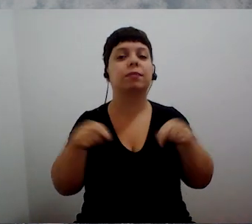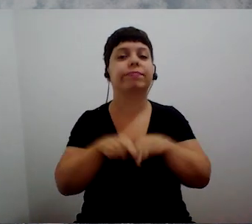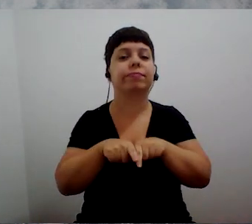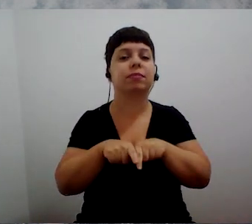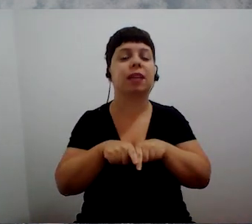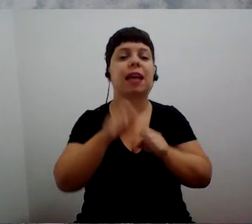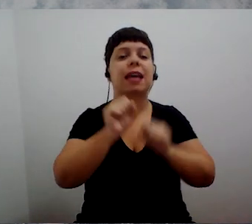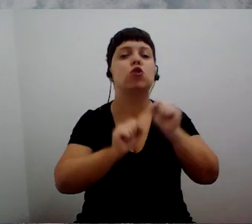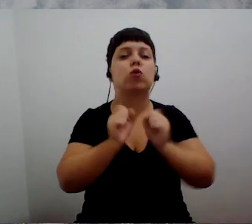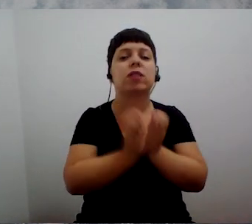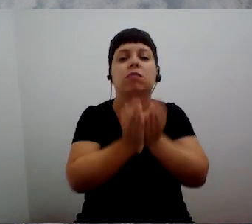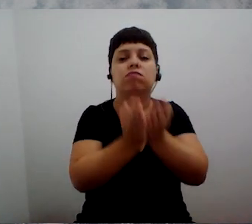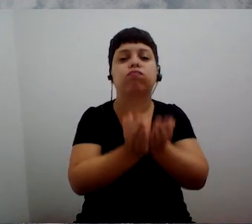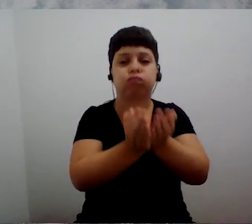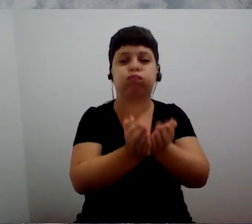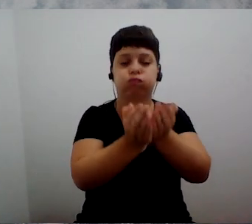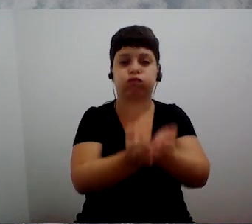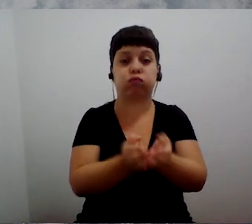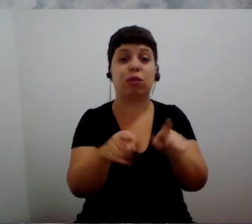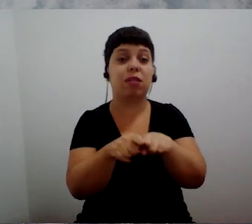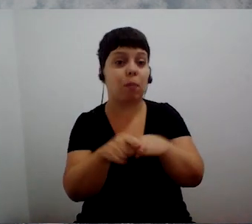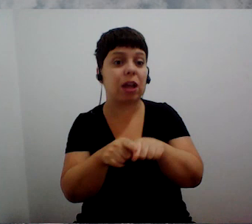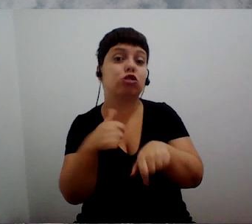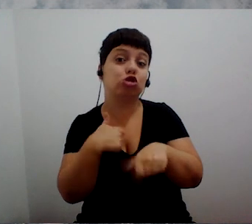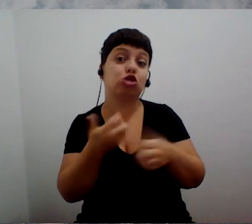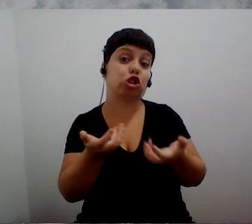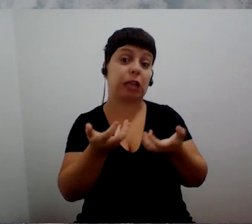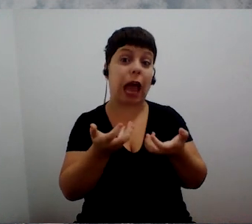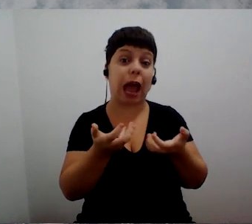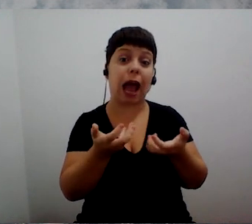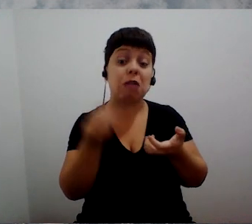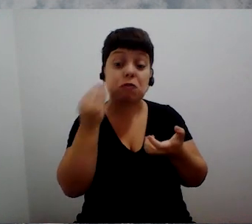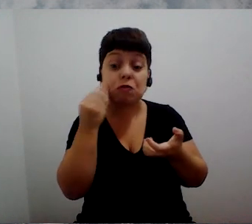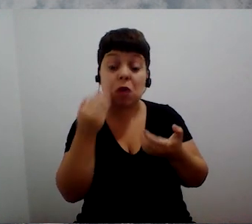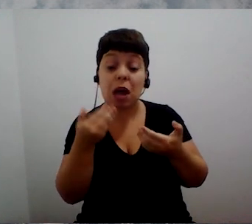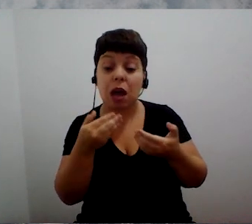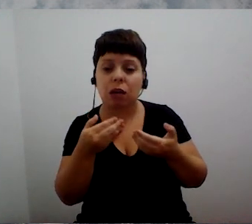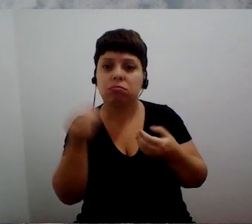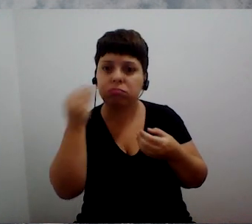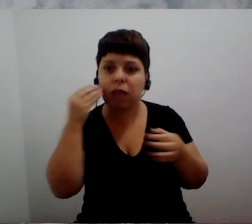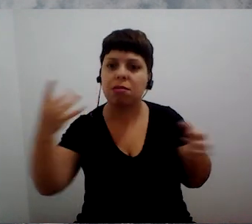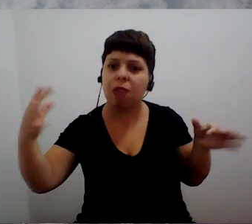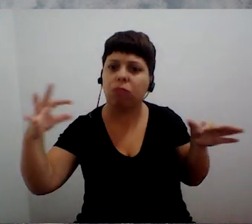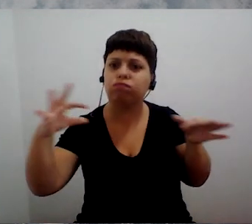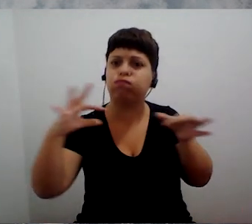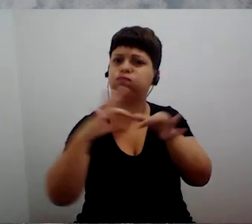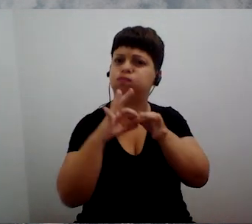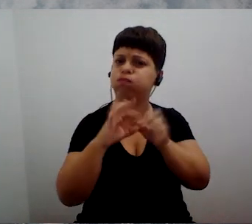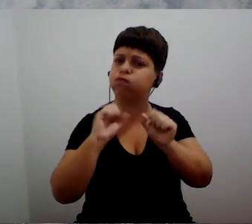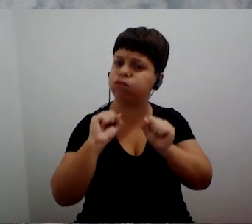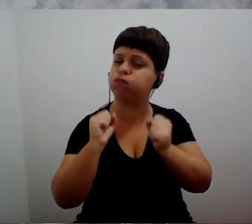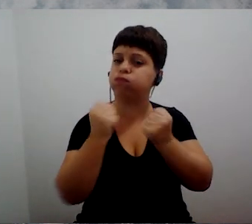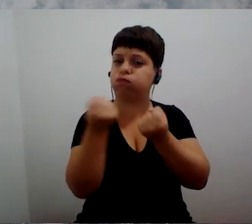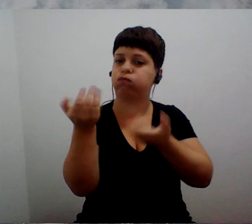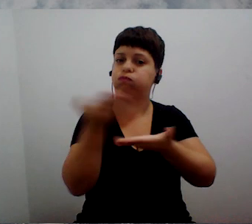industry, shipping area, and we would like to, of course, explore the potential for strengthening the ocean agenda in our